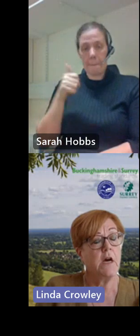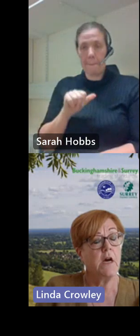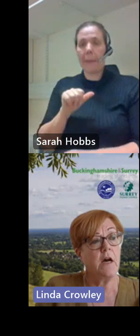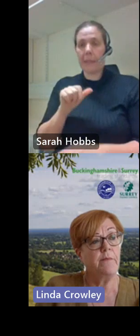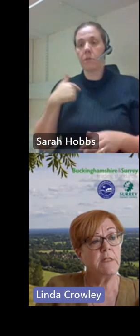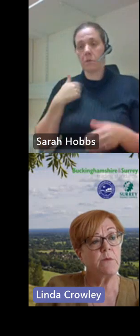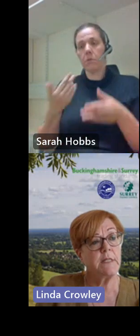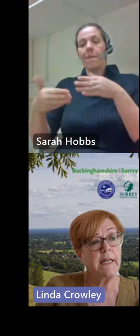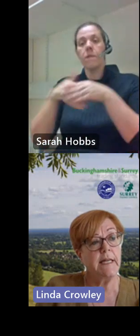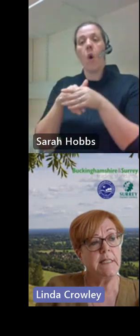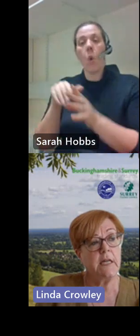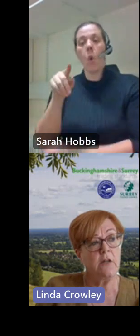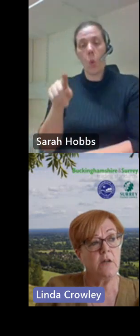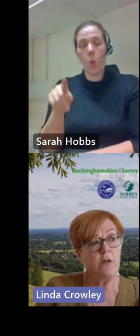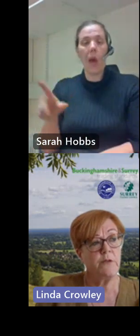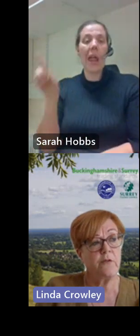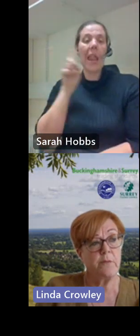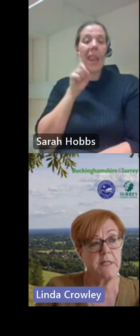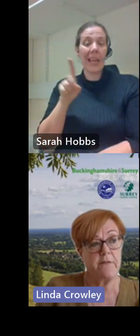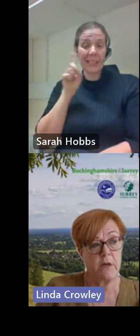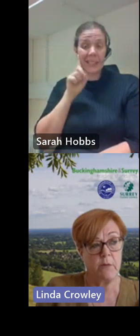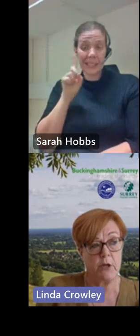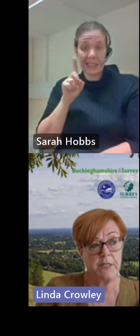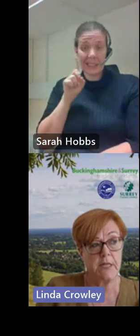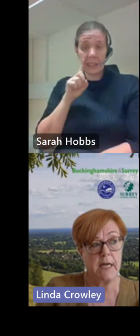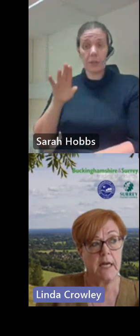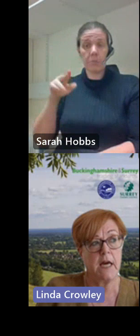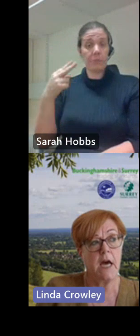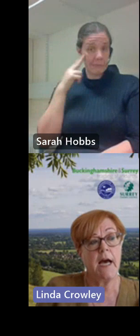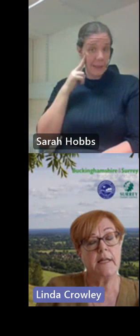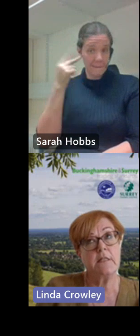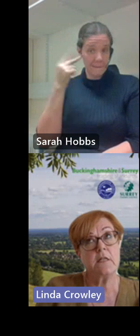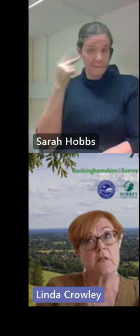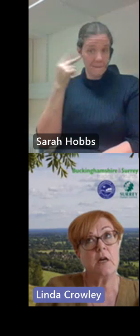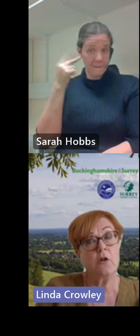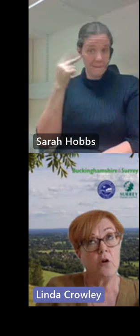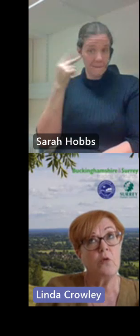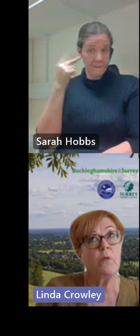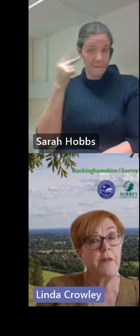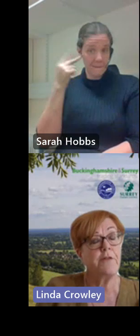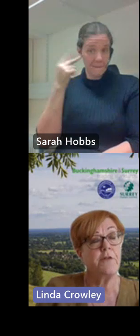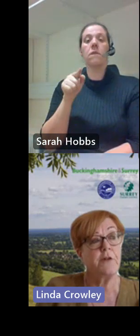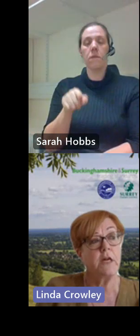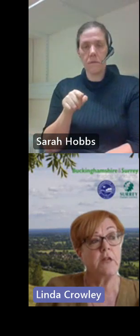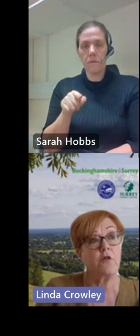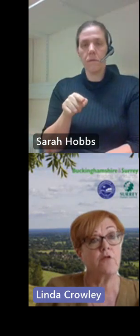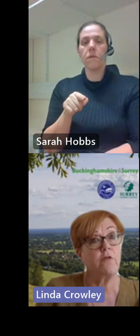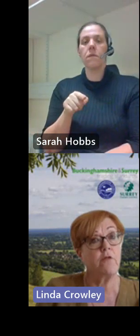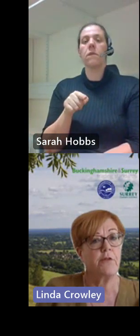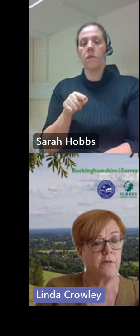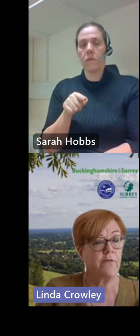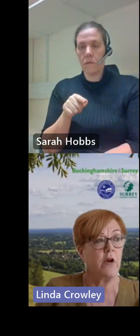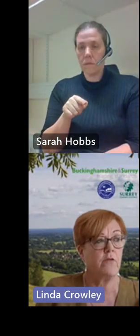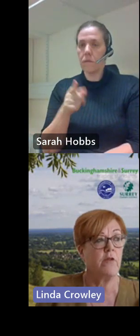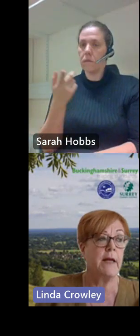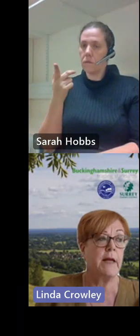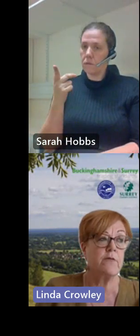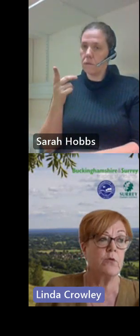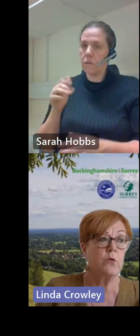with. This was a lady who was from the deaf community, and along with the growth